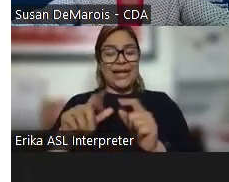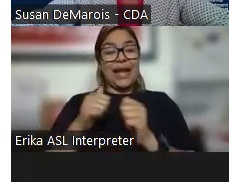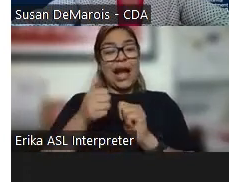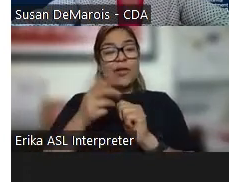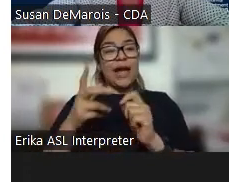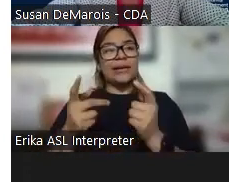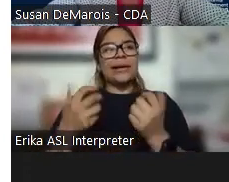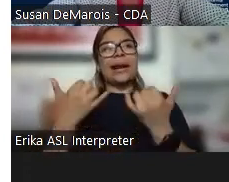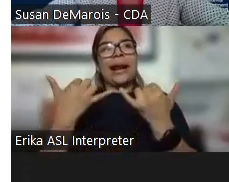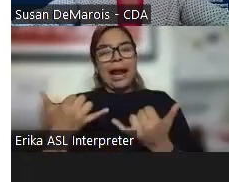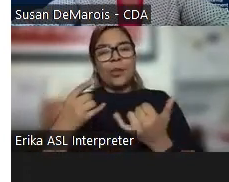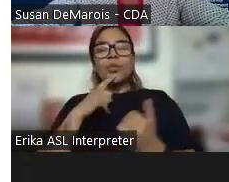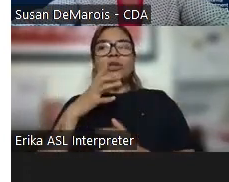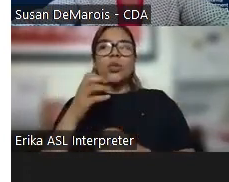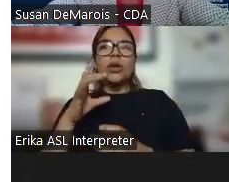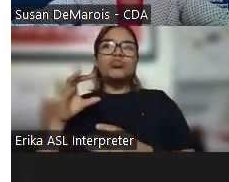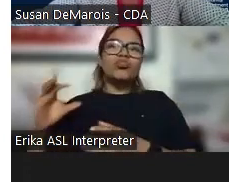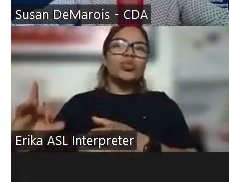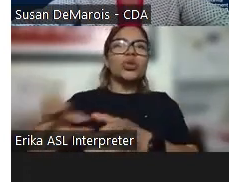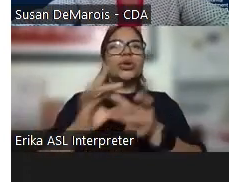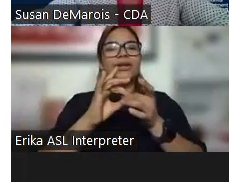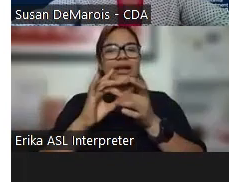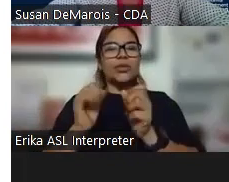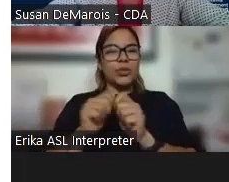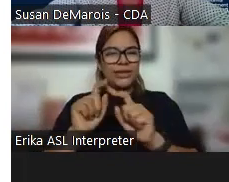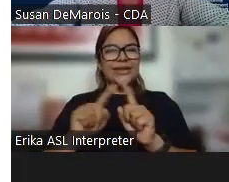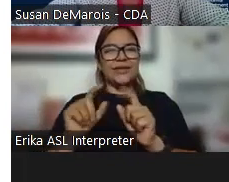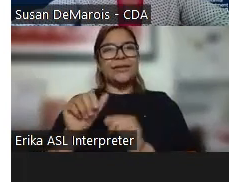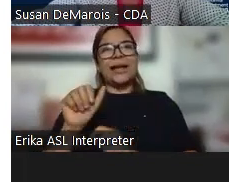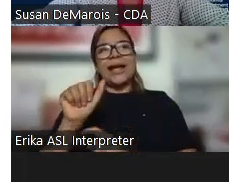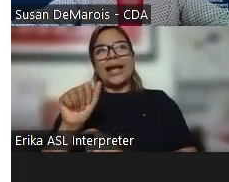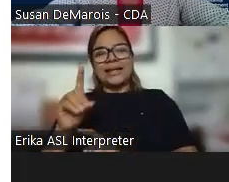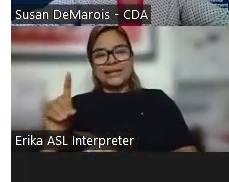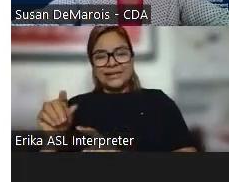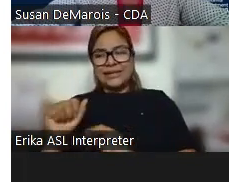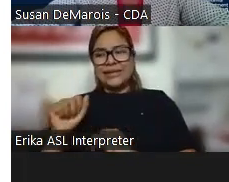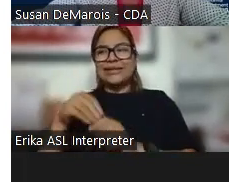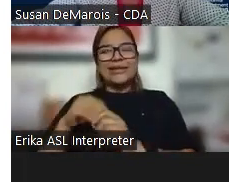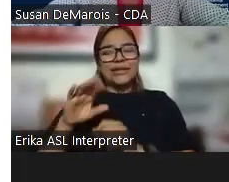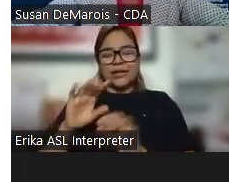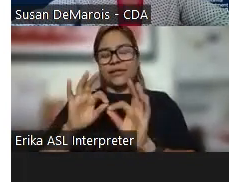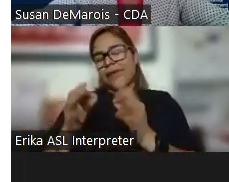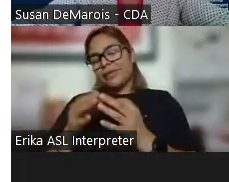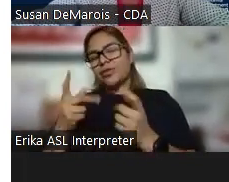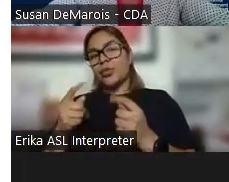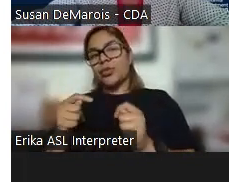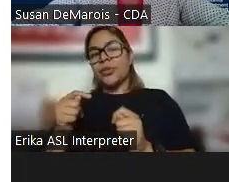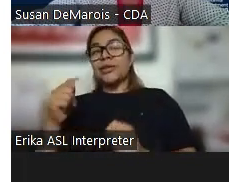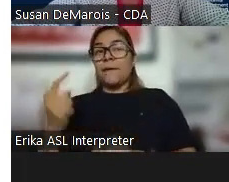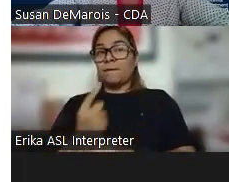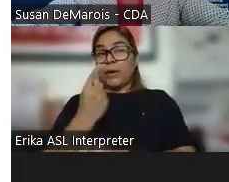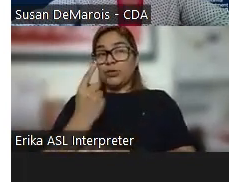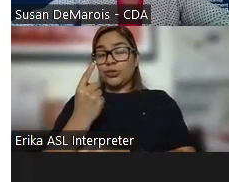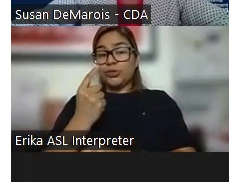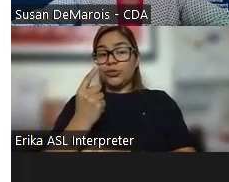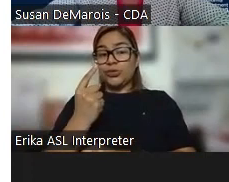across the aging and disability networks to better serve aging adults with IDD and their families. So we're in the first year of this grant, and